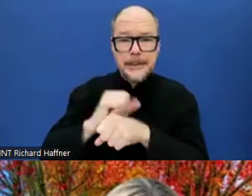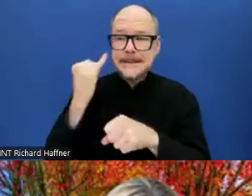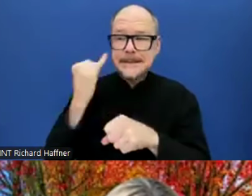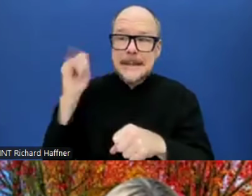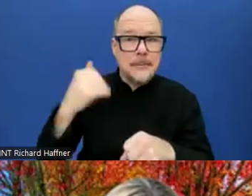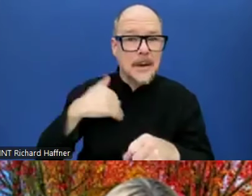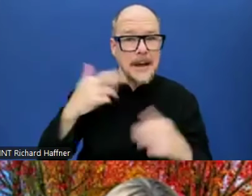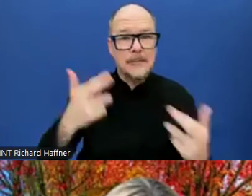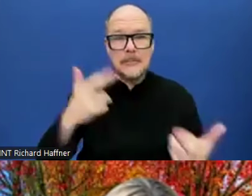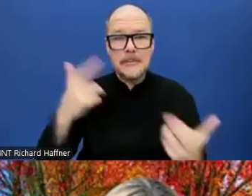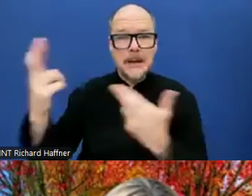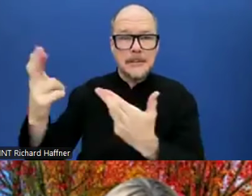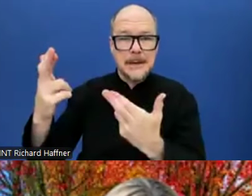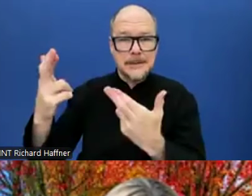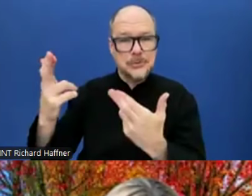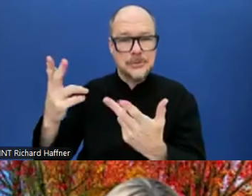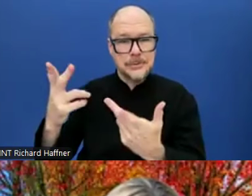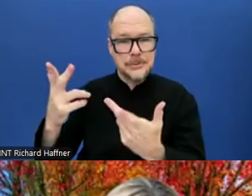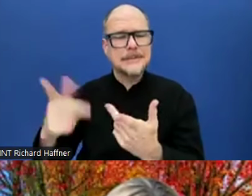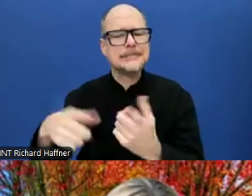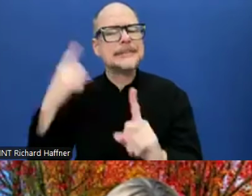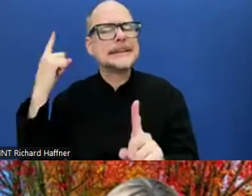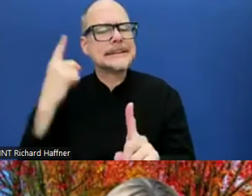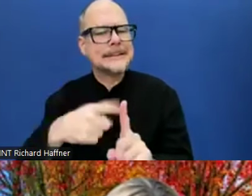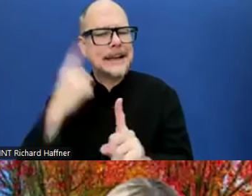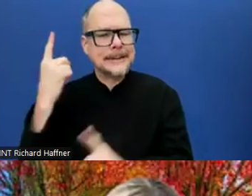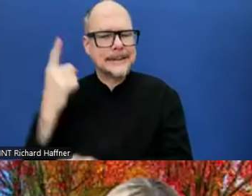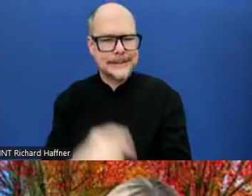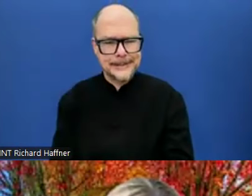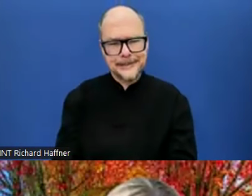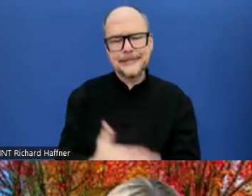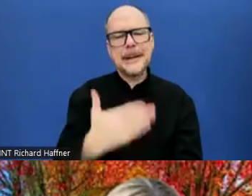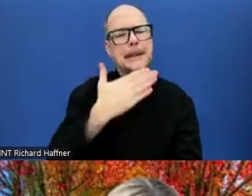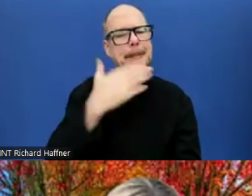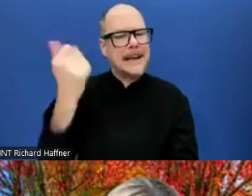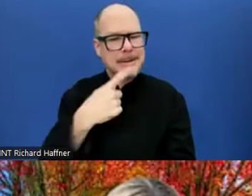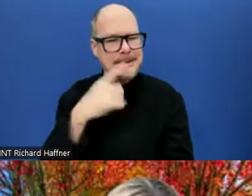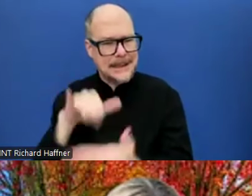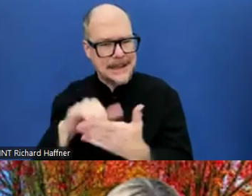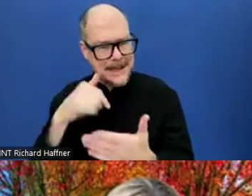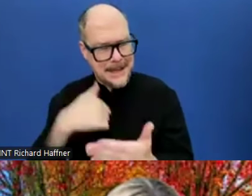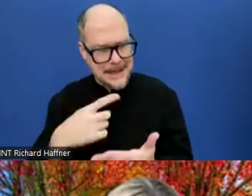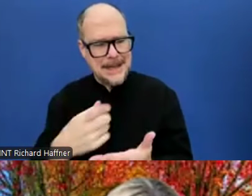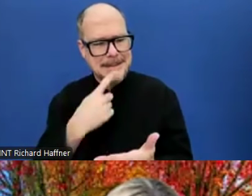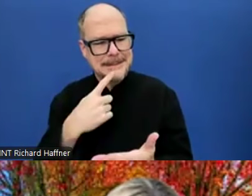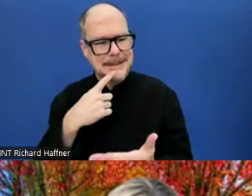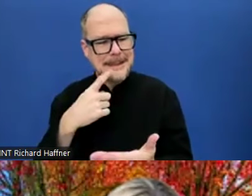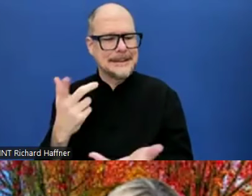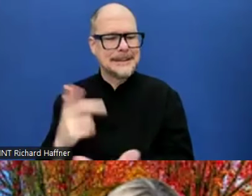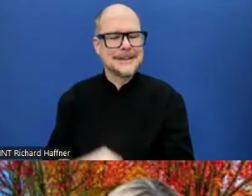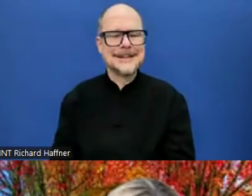work. Exactly. Better said than I did. So here we go. How about that?